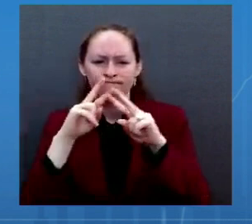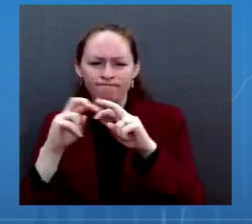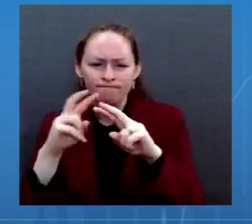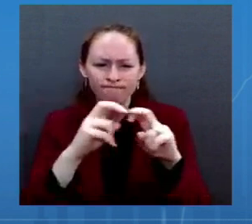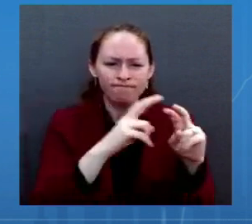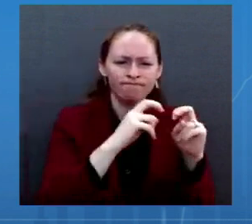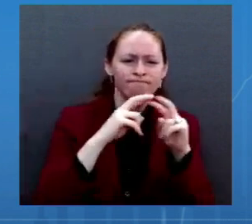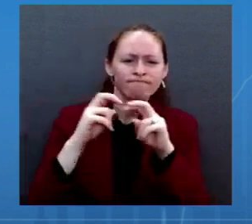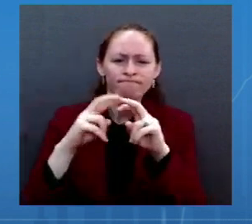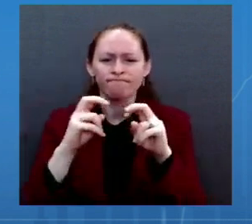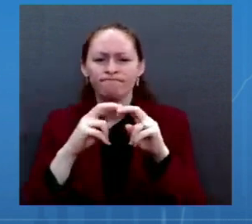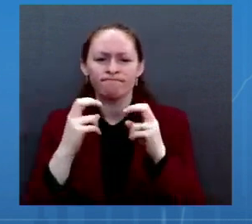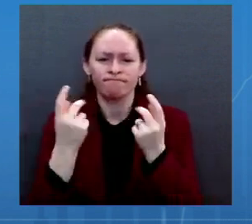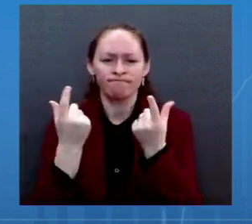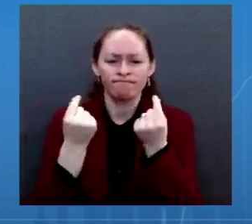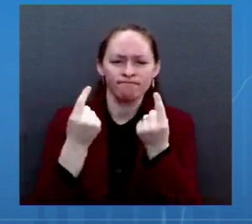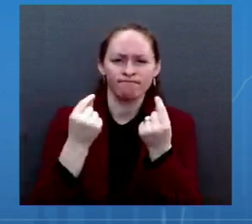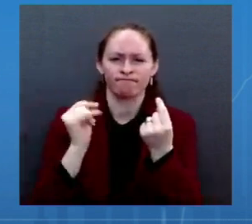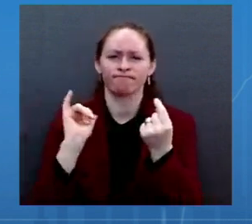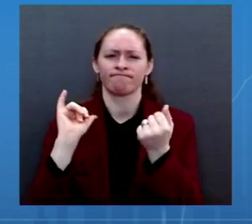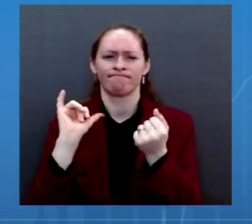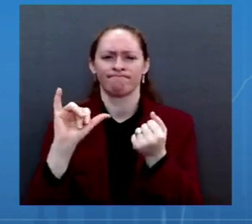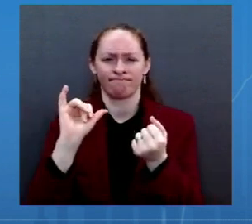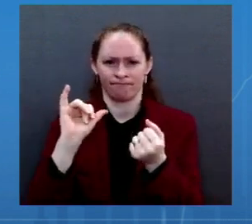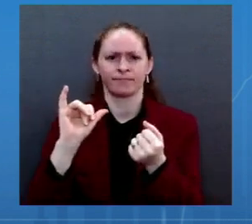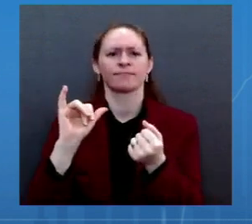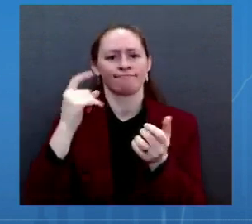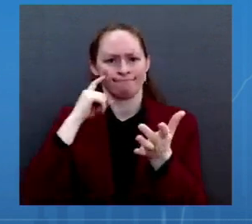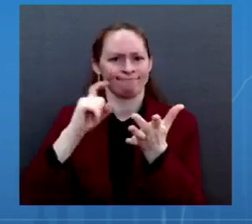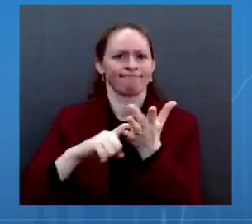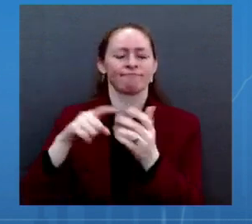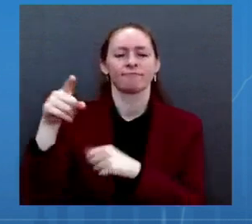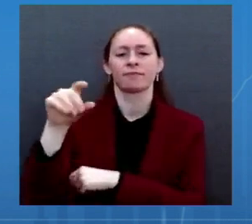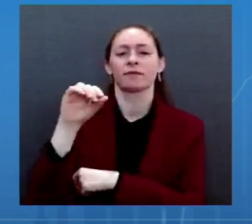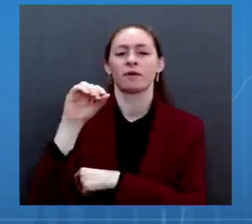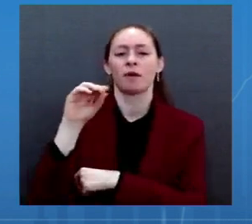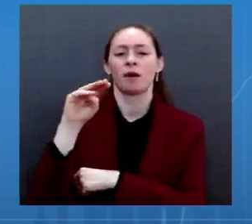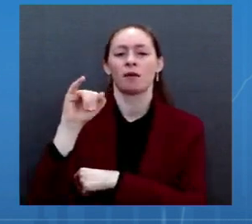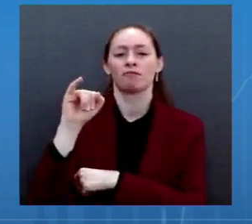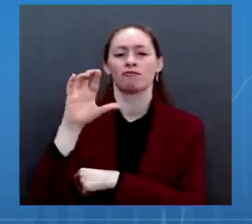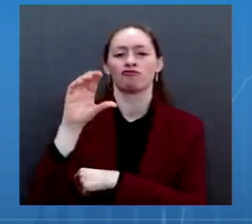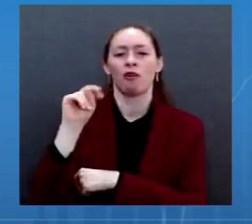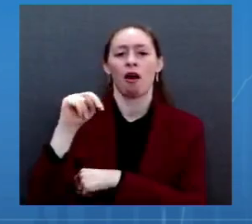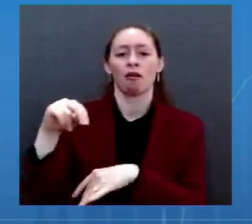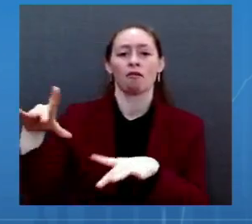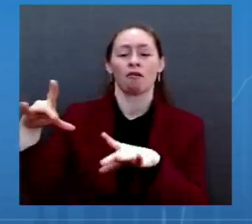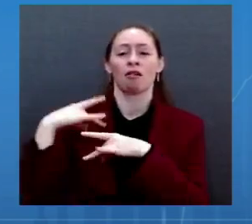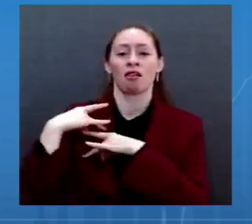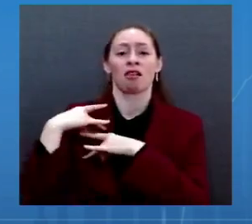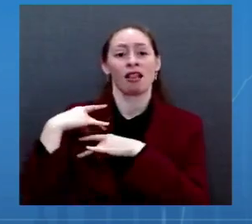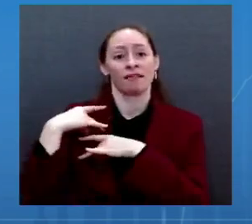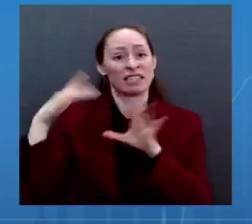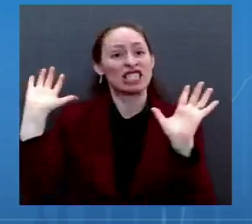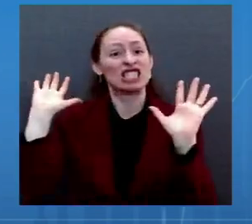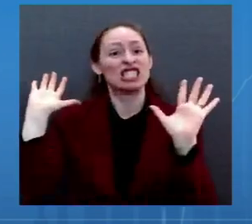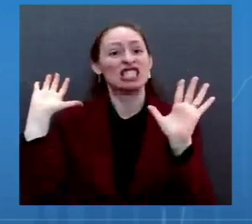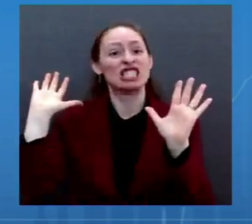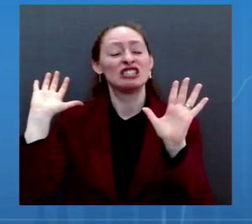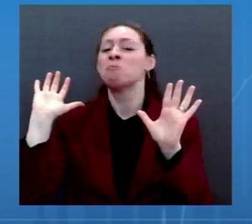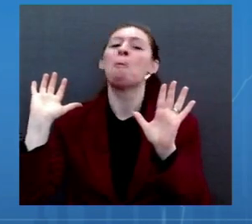severity, Omicron appears to be less than Delta. Next slide. Although this data is a bit